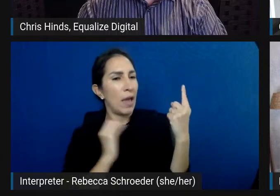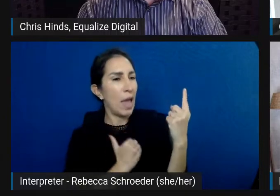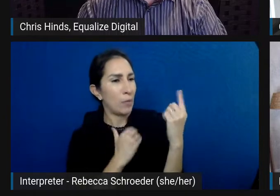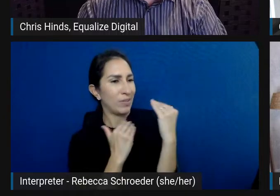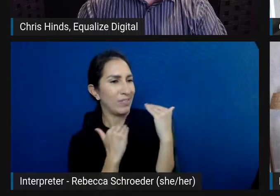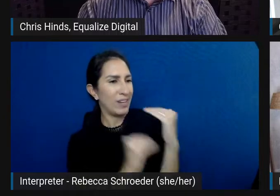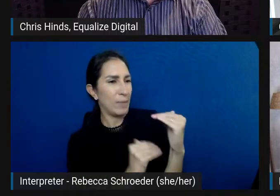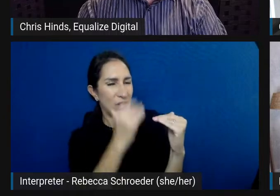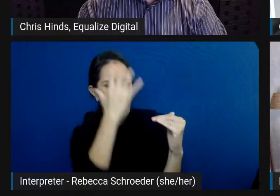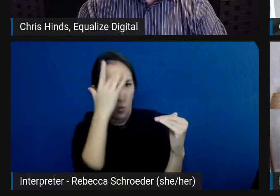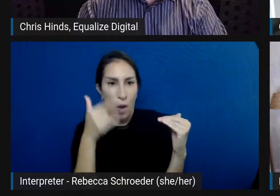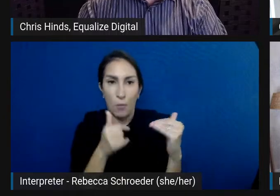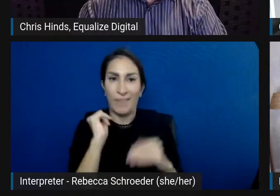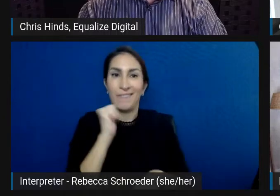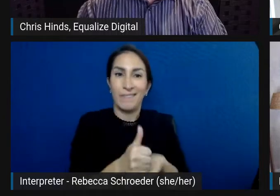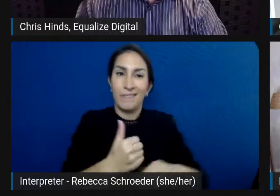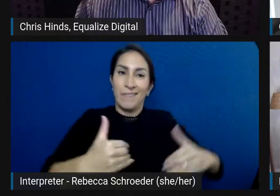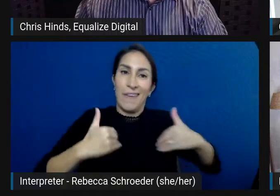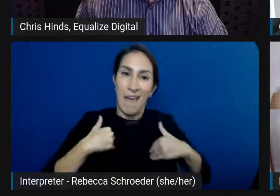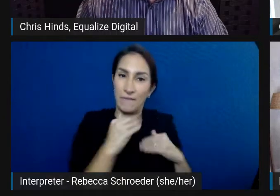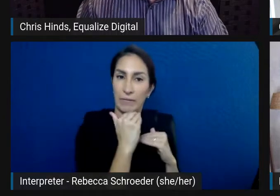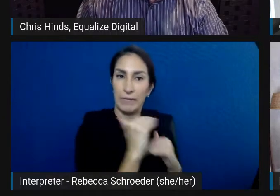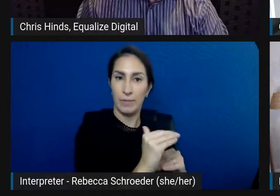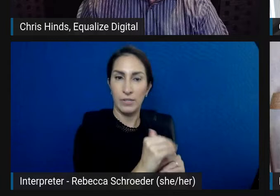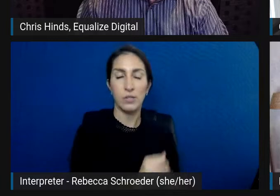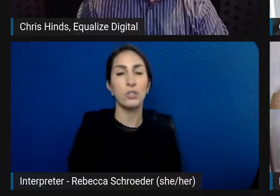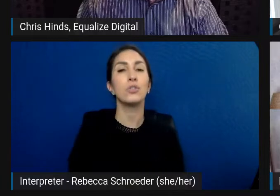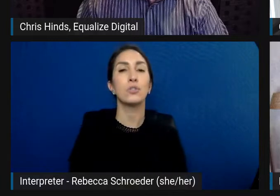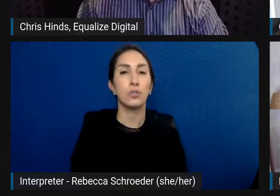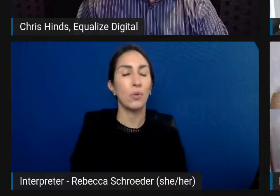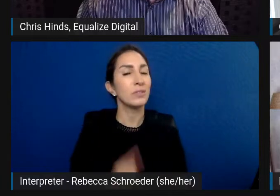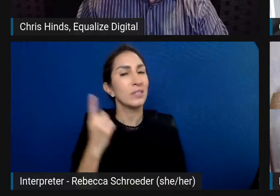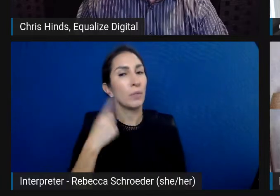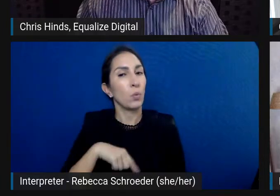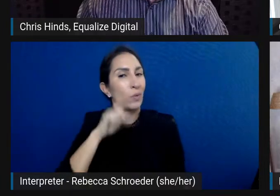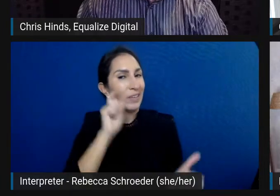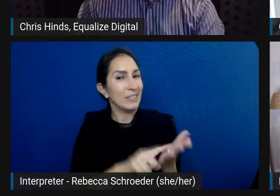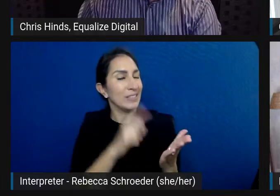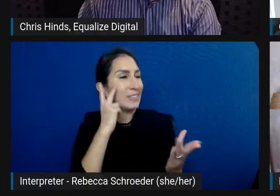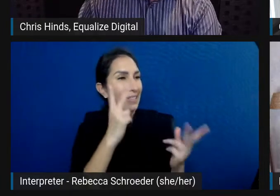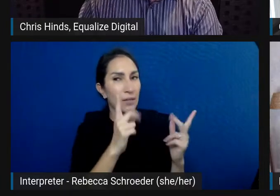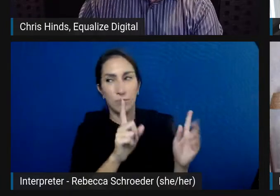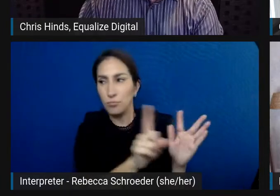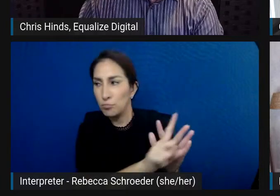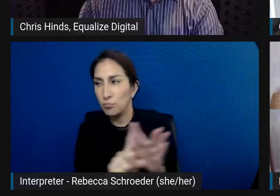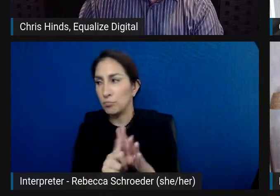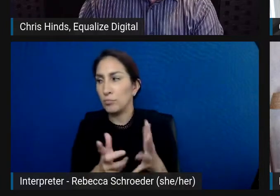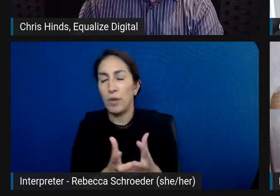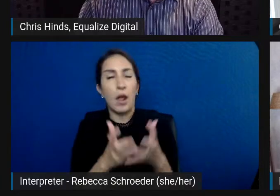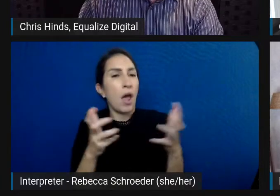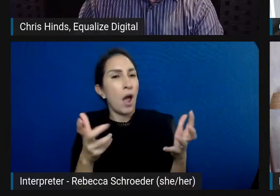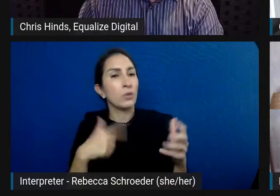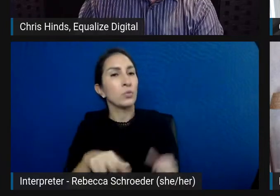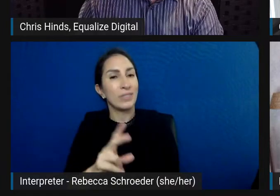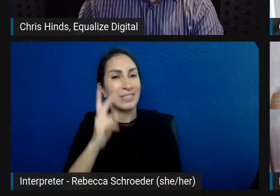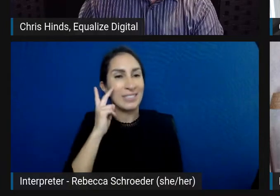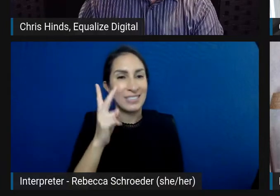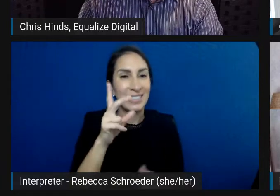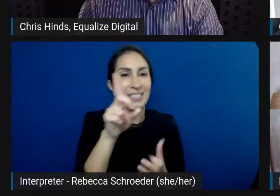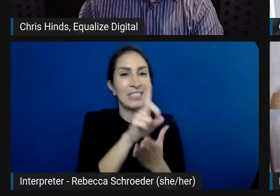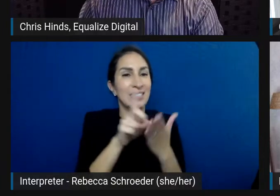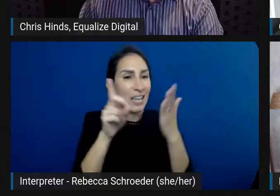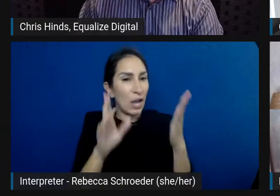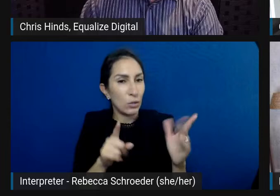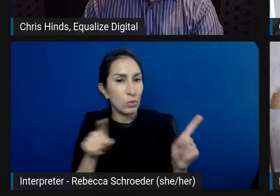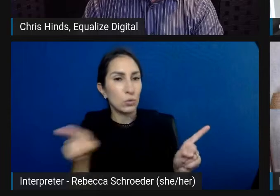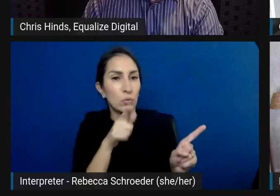what might we have to like rethink. So one of the things that we see a lot is we see designers who want to have